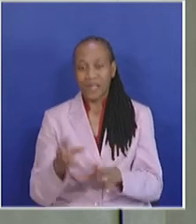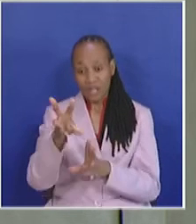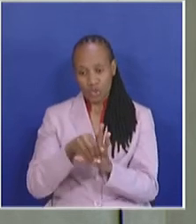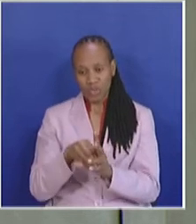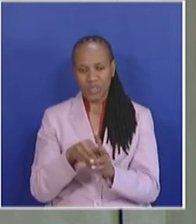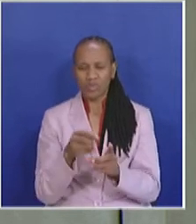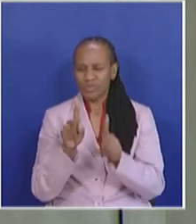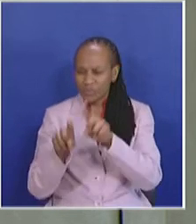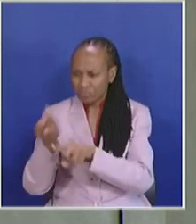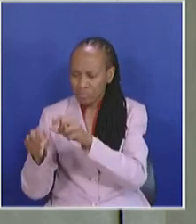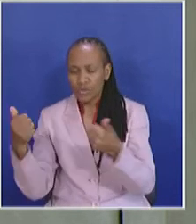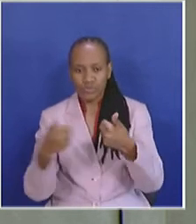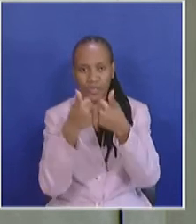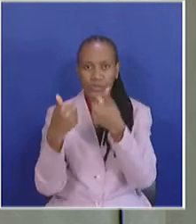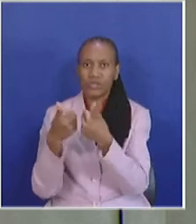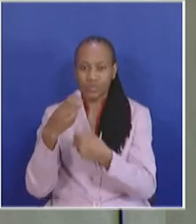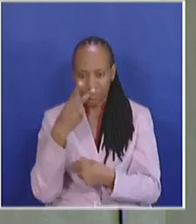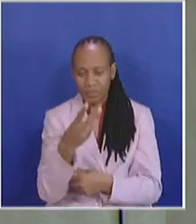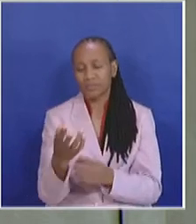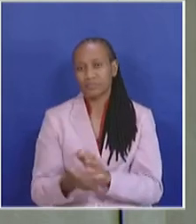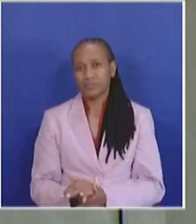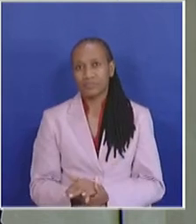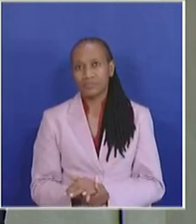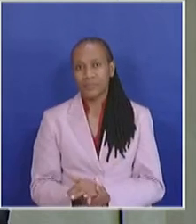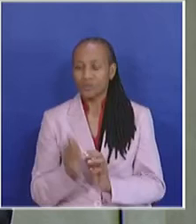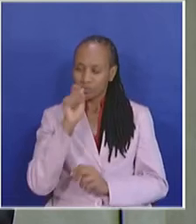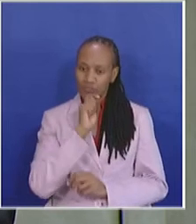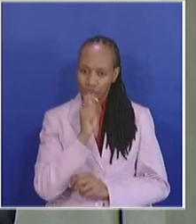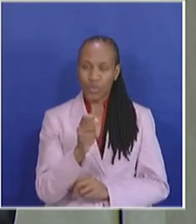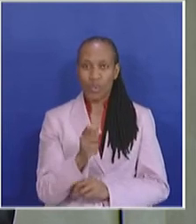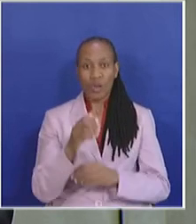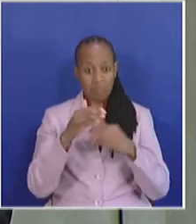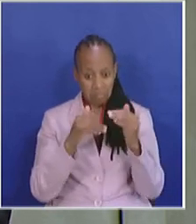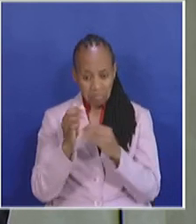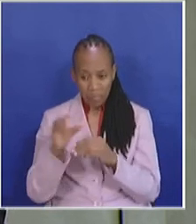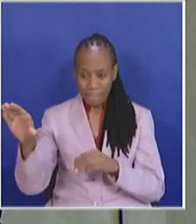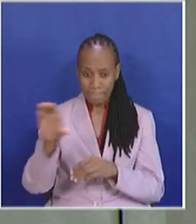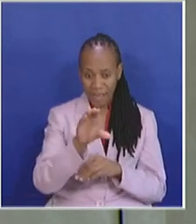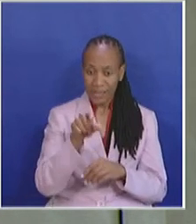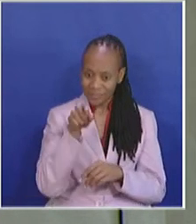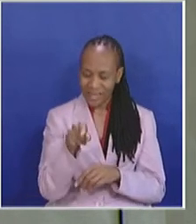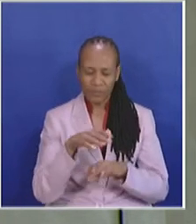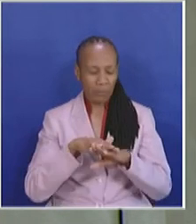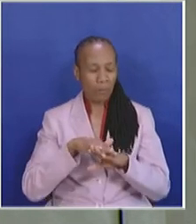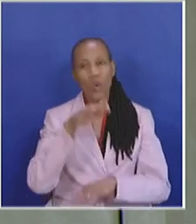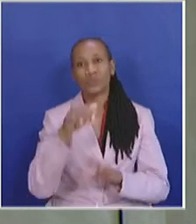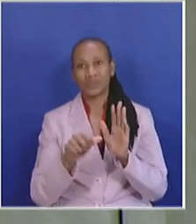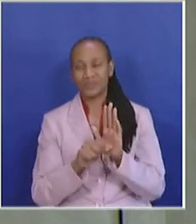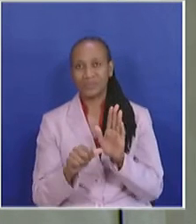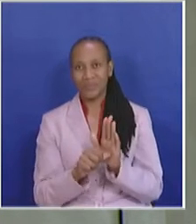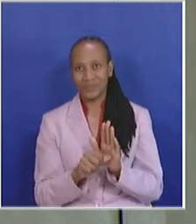challenges experienced. Indeed, infrastructure investment lies at the heart of the